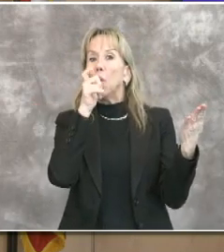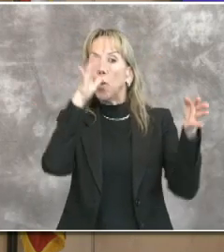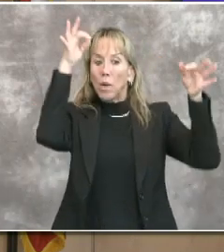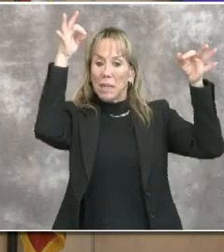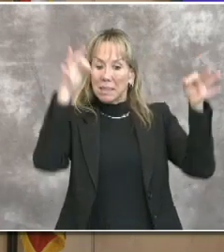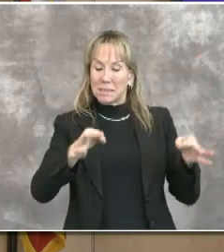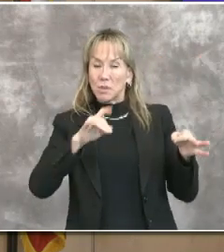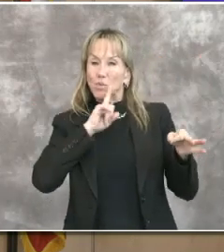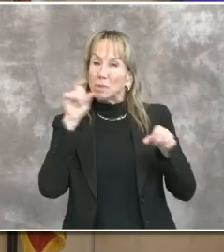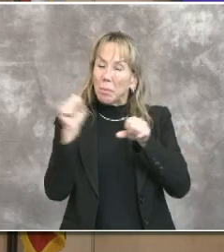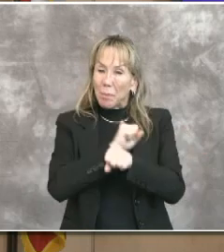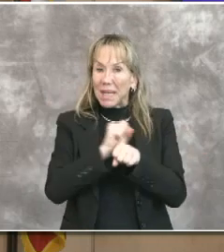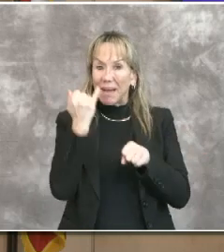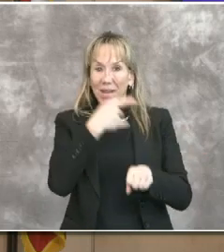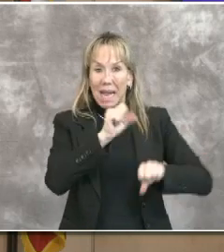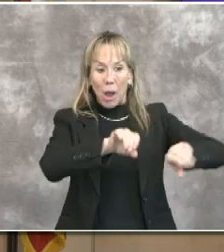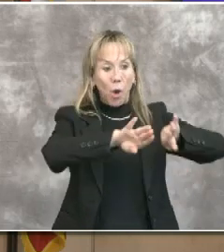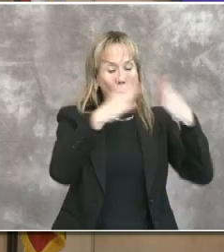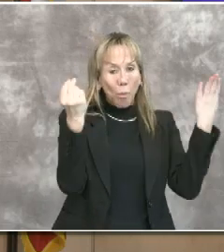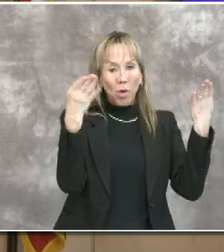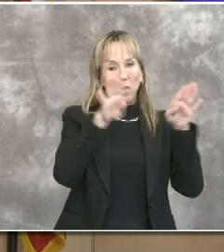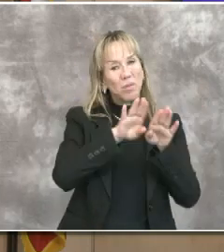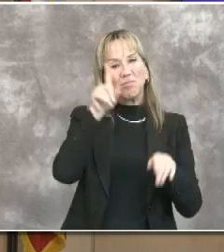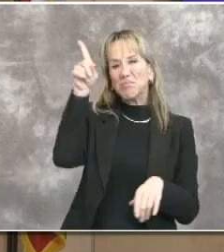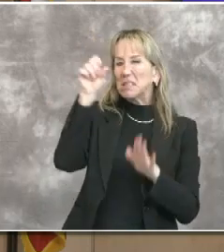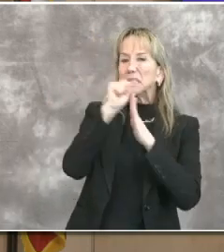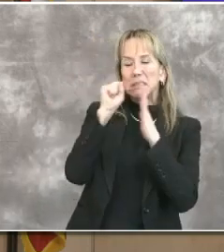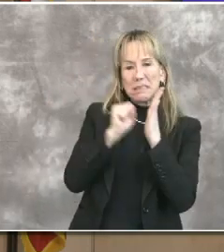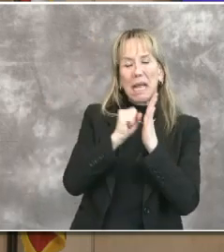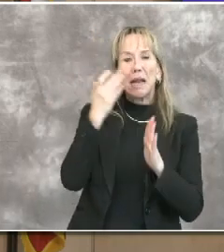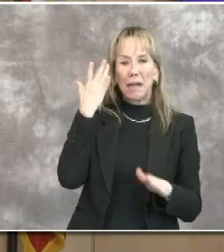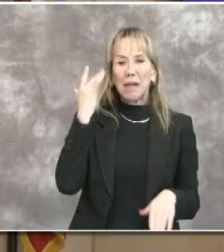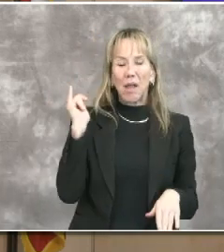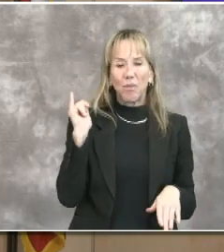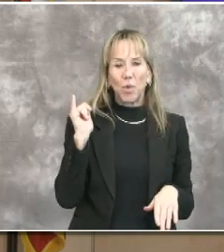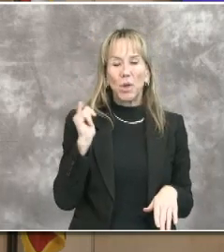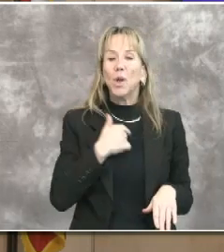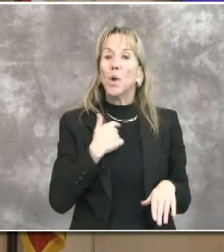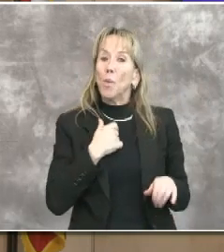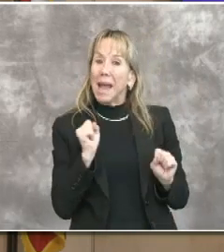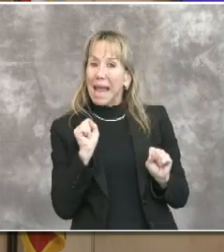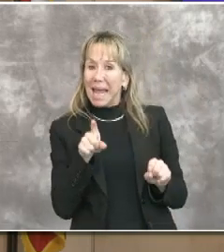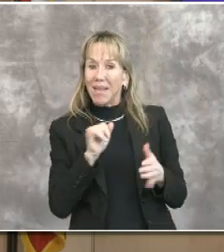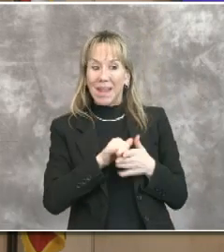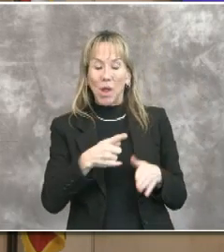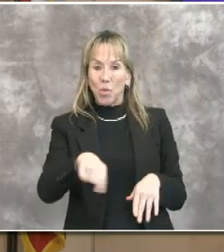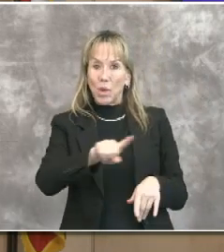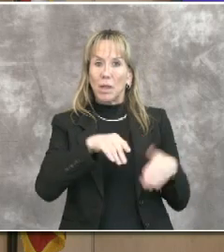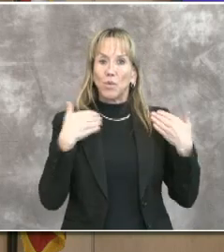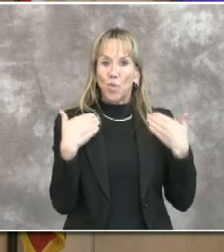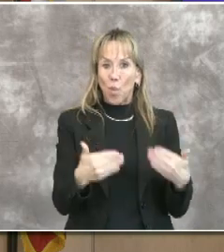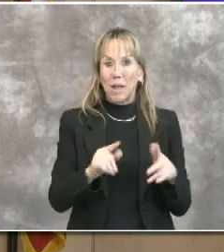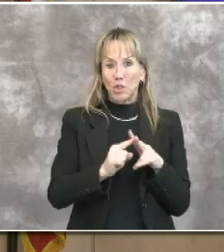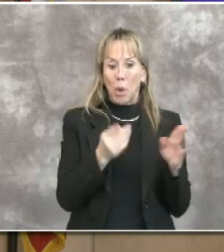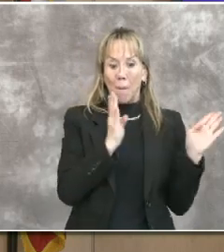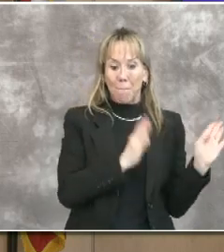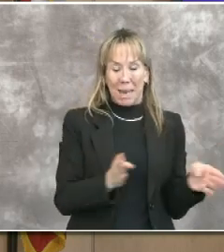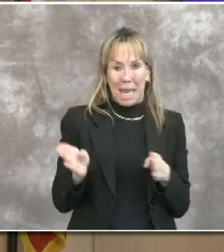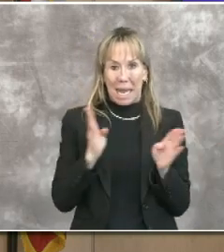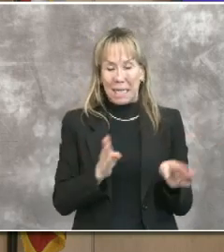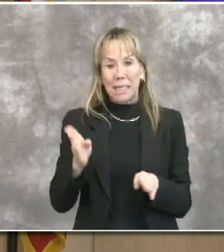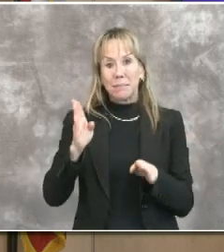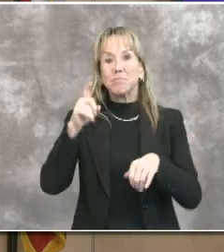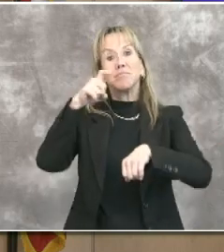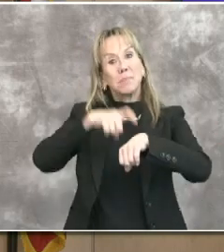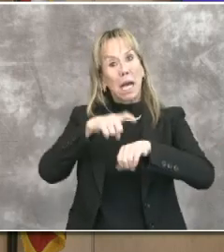California. We expect that everyone would begin planning so that we could move quickly if the state were to allow it and if the conditions on the ground